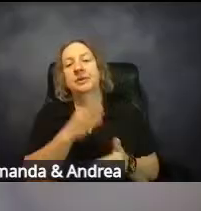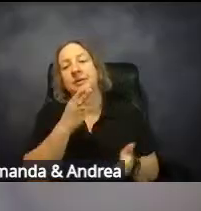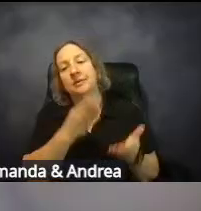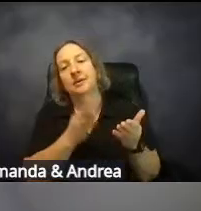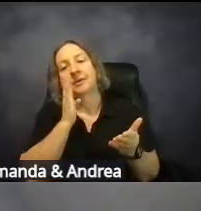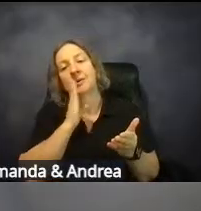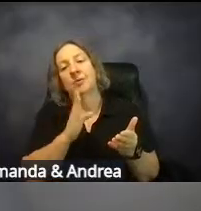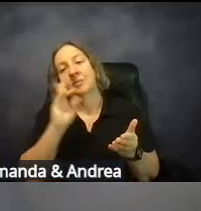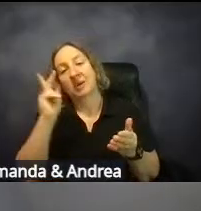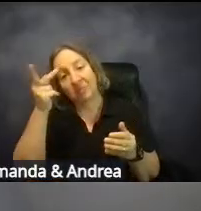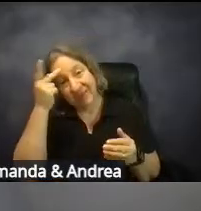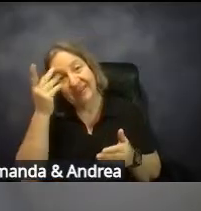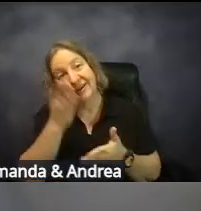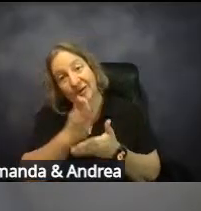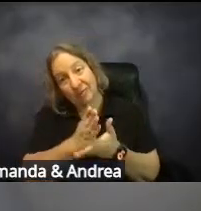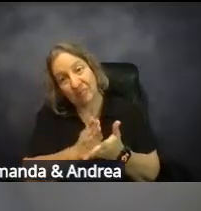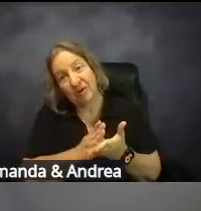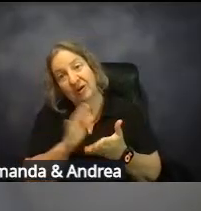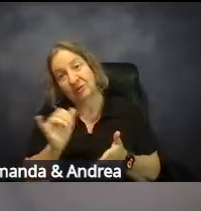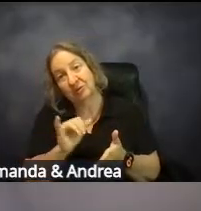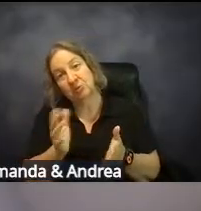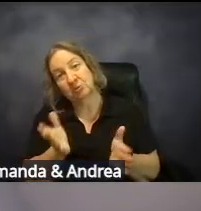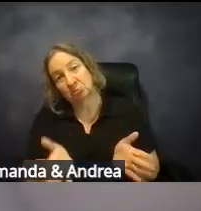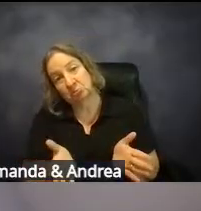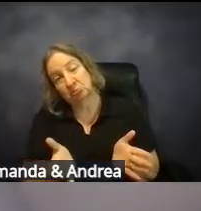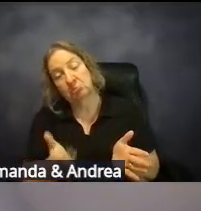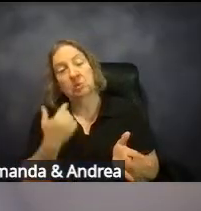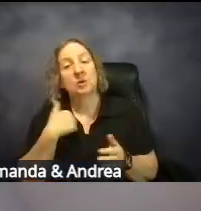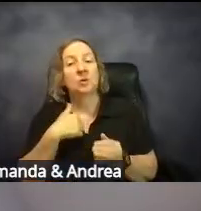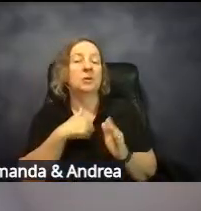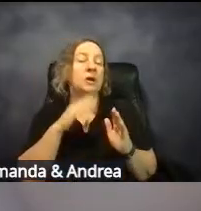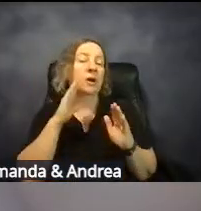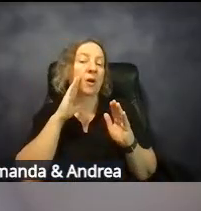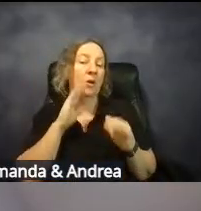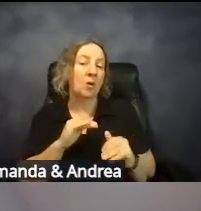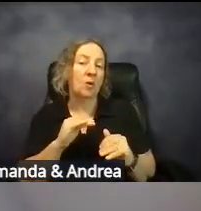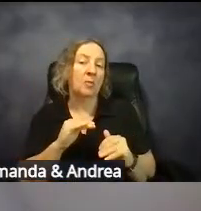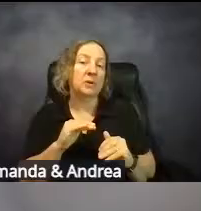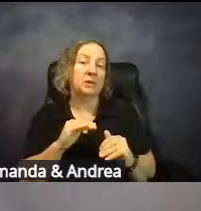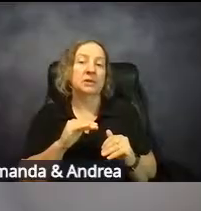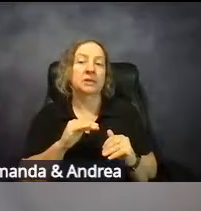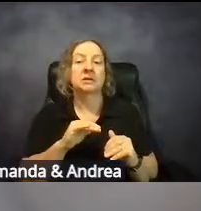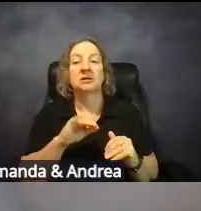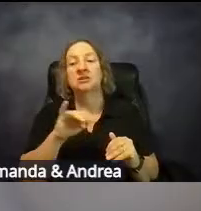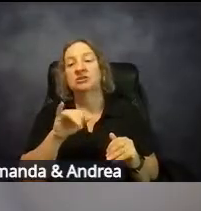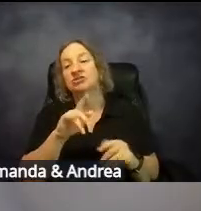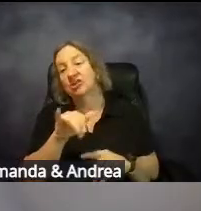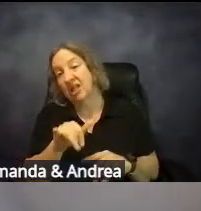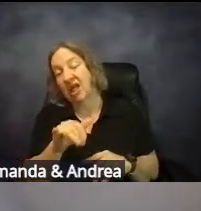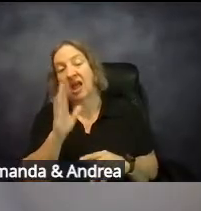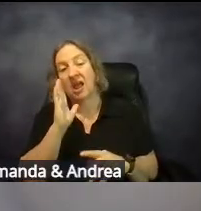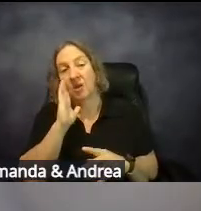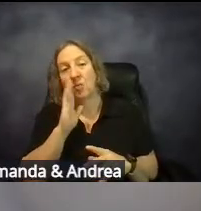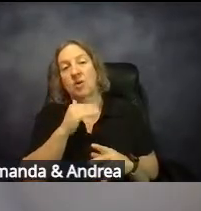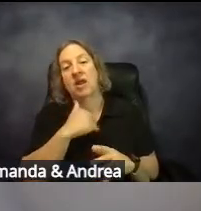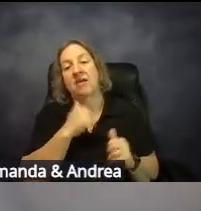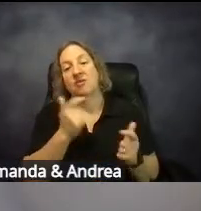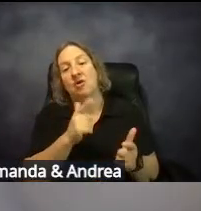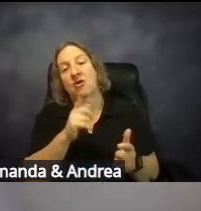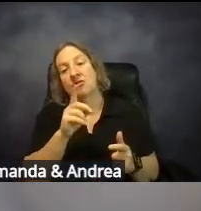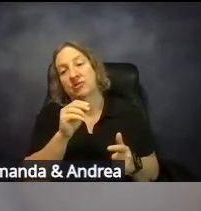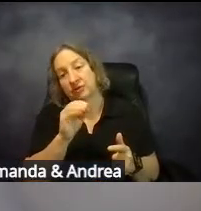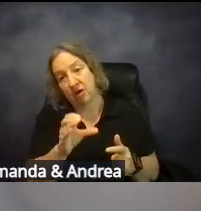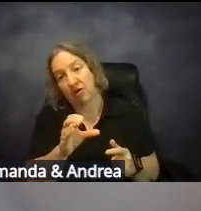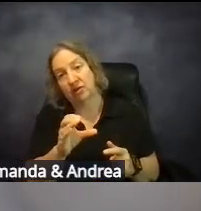a political element to it, but we're hoping by July they will have all the documents